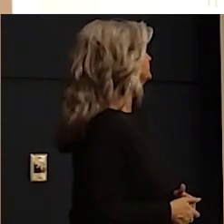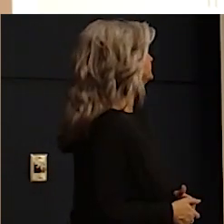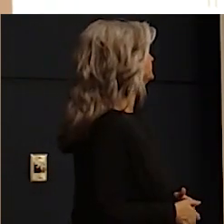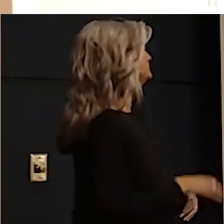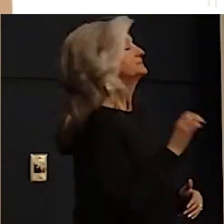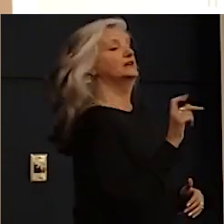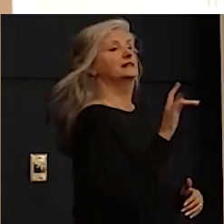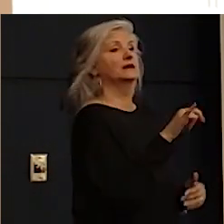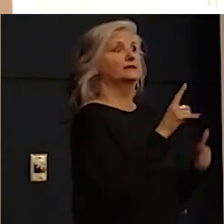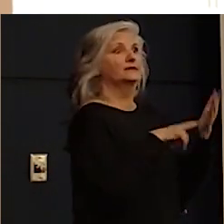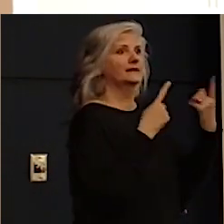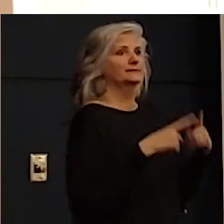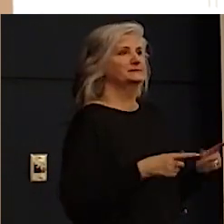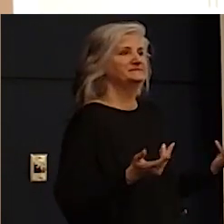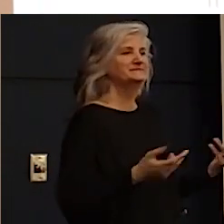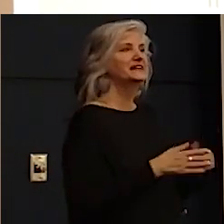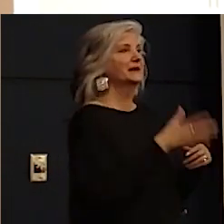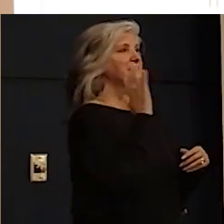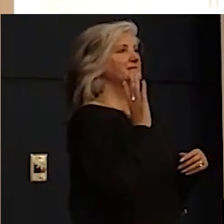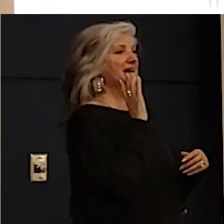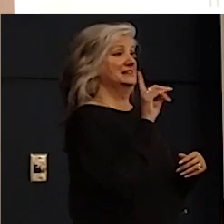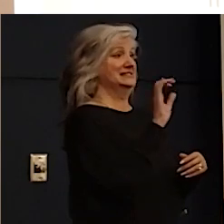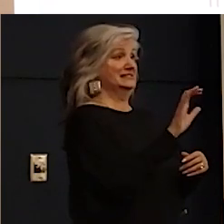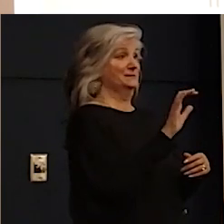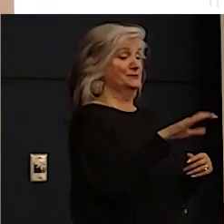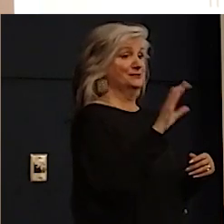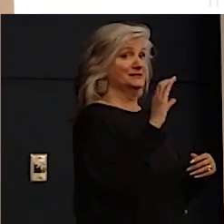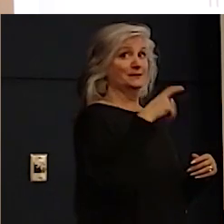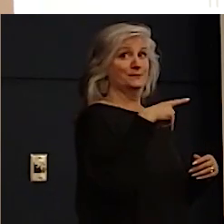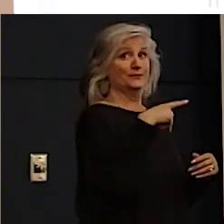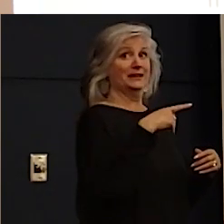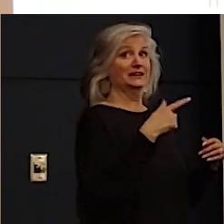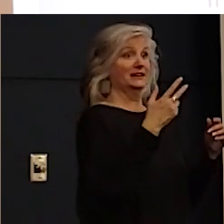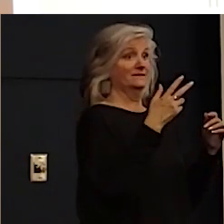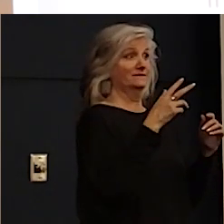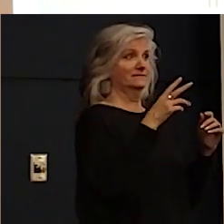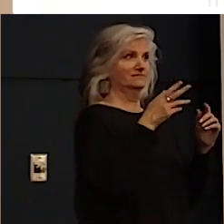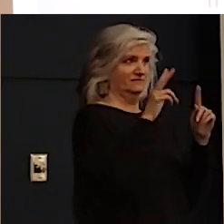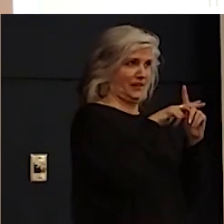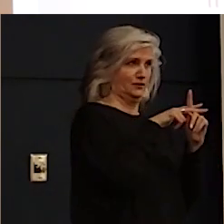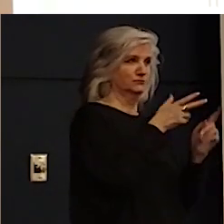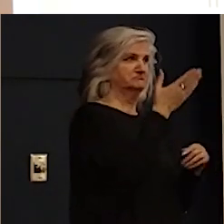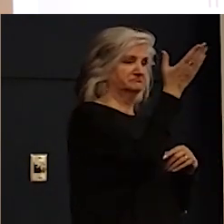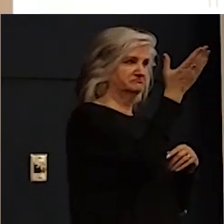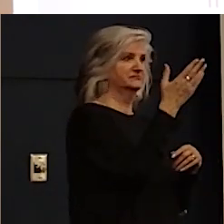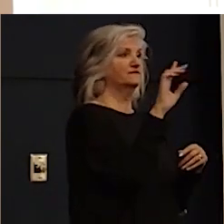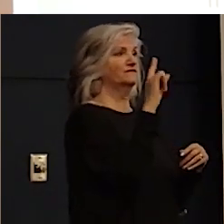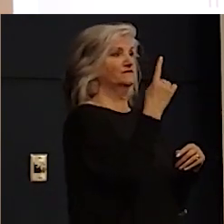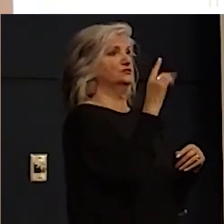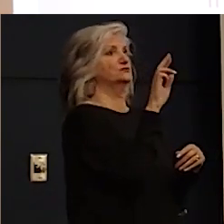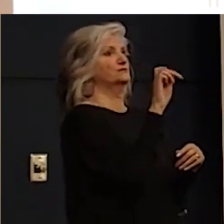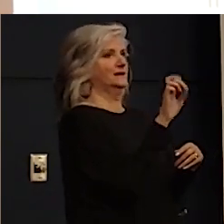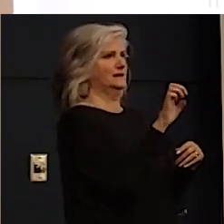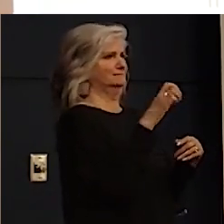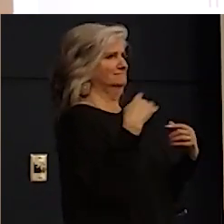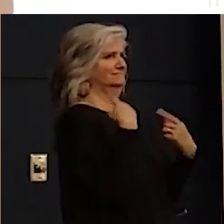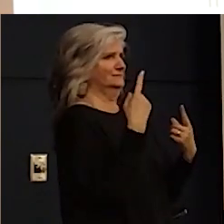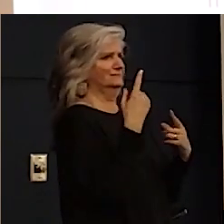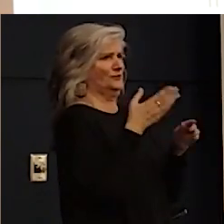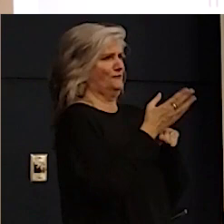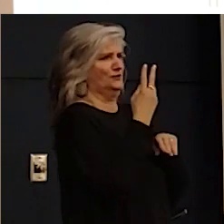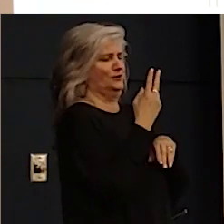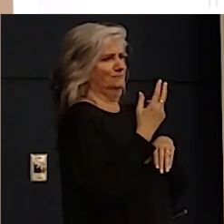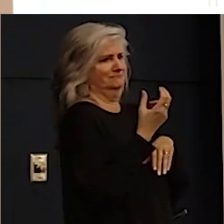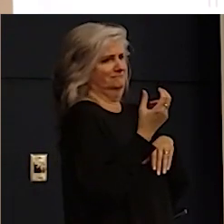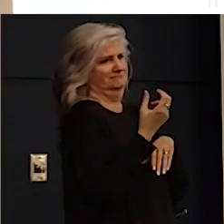Okay, so what happened? Back in December, CenterPoint filed this rate case, the first rate case in over a decade. And